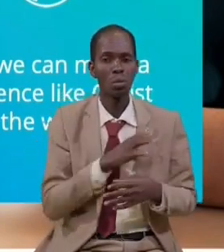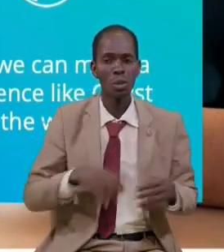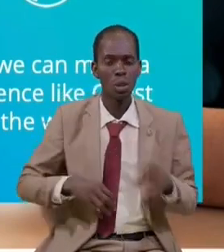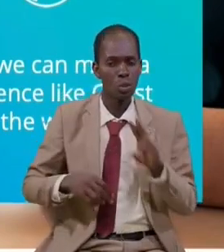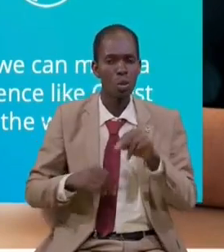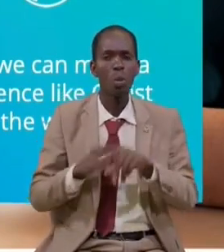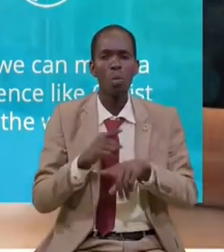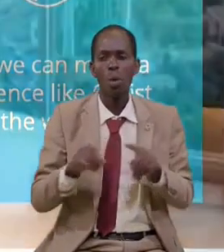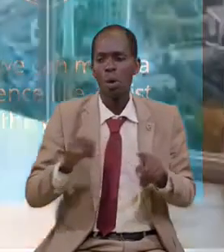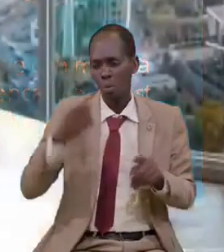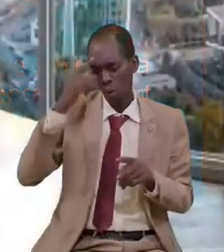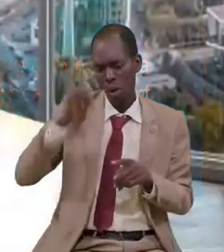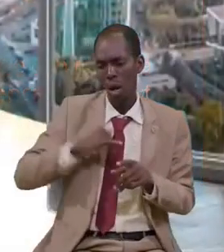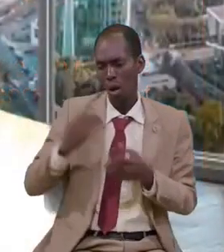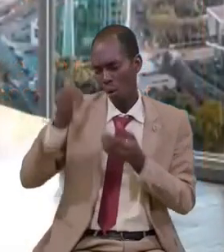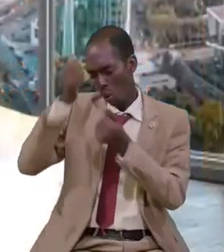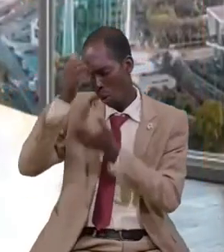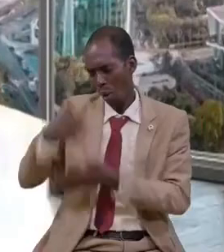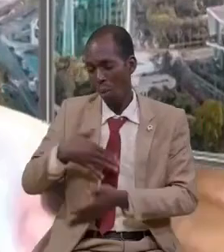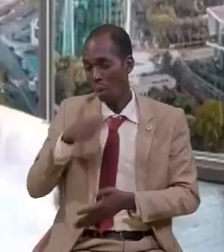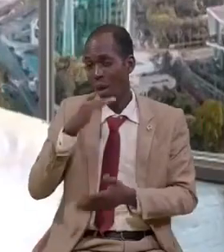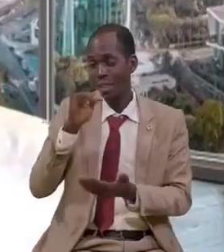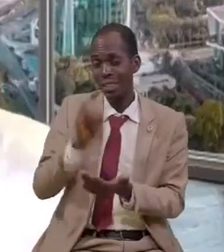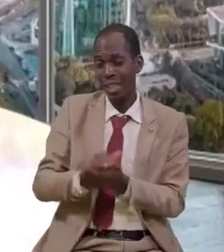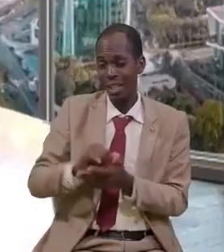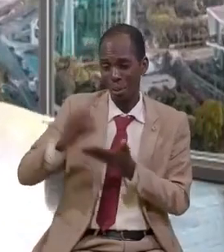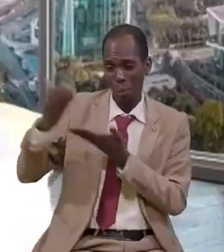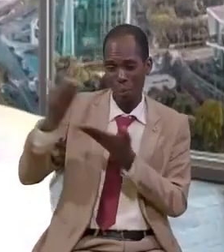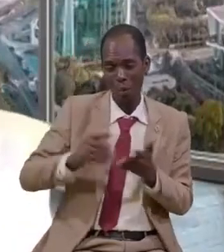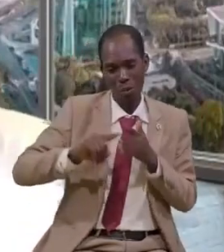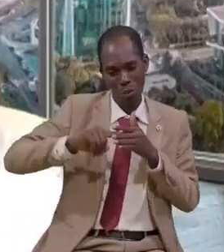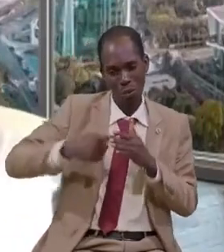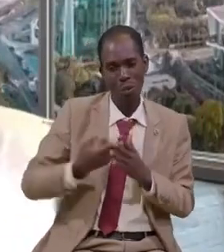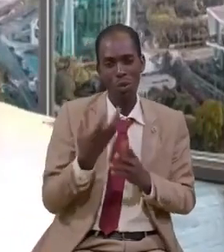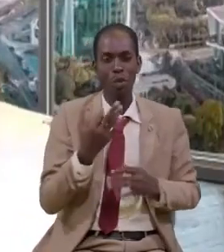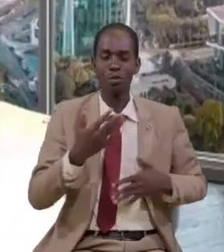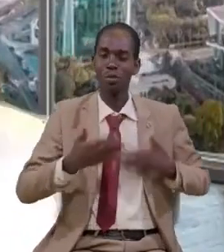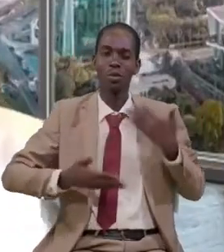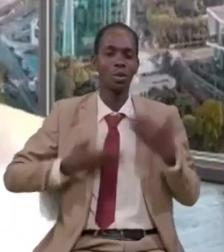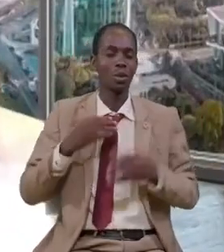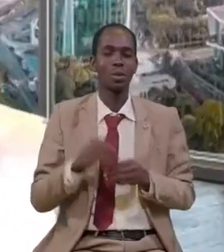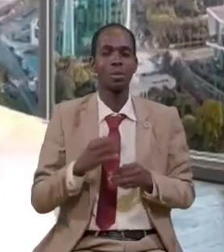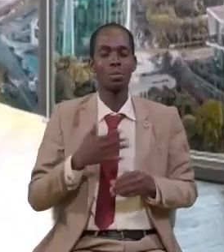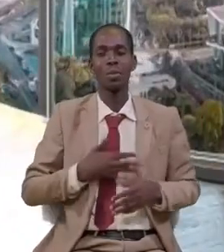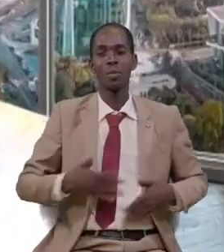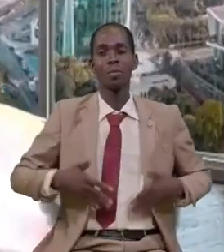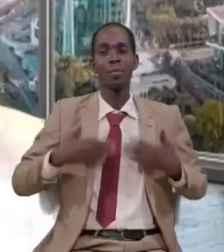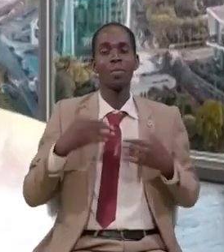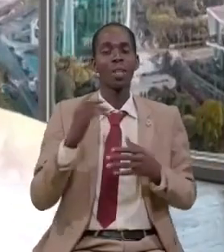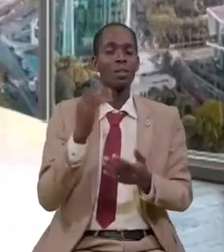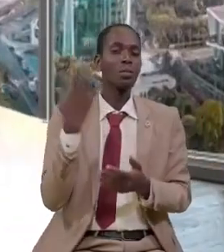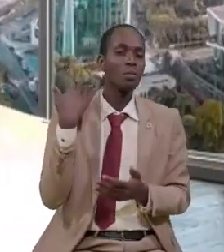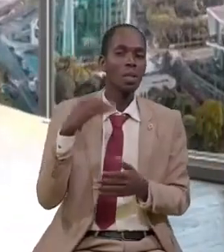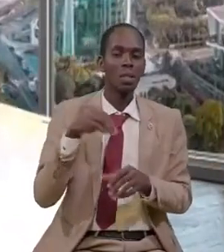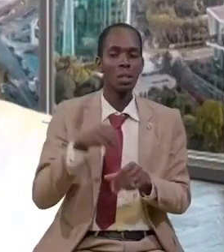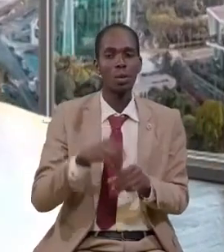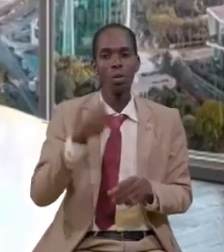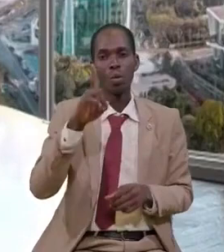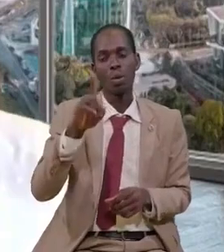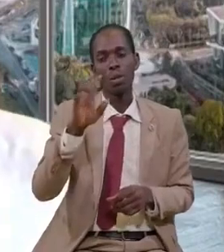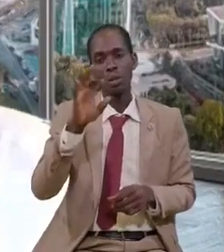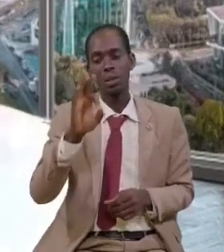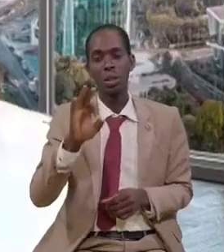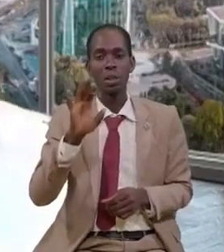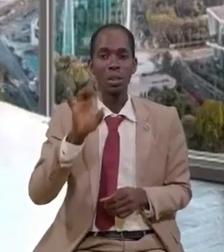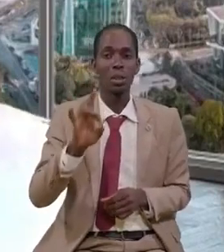of my journey with the Lord. I would go forward sometime in 1988, hearing the word of the Lord from the man